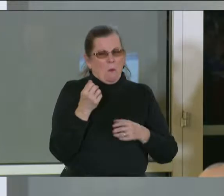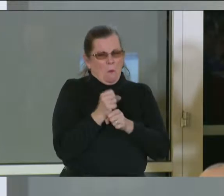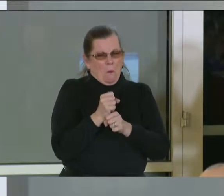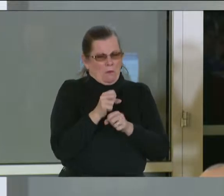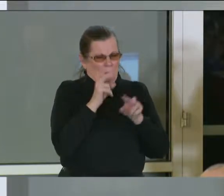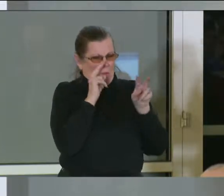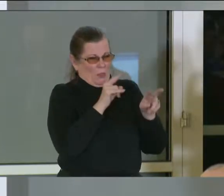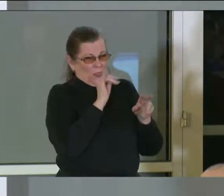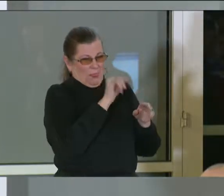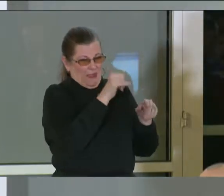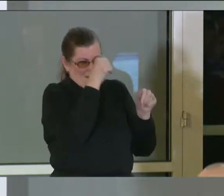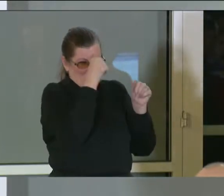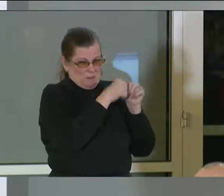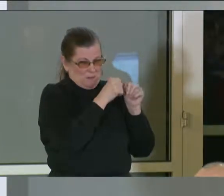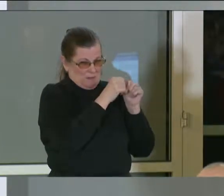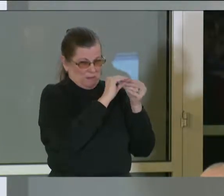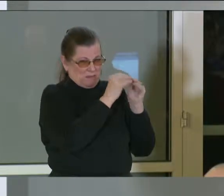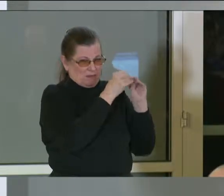who